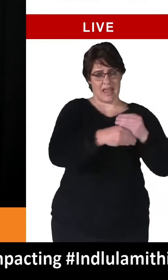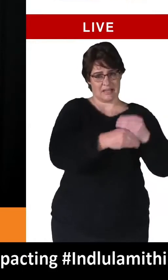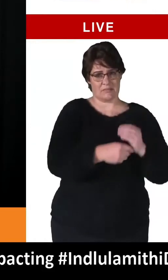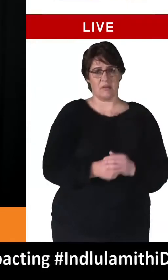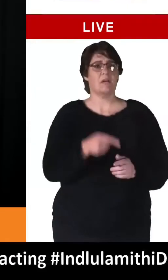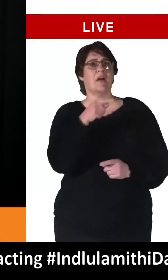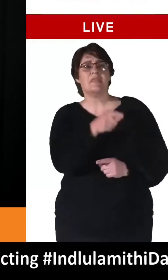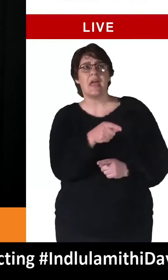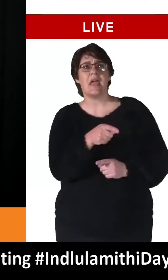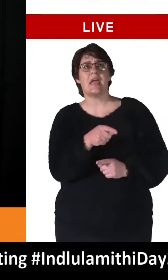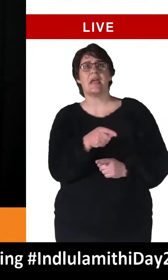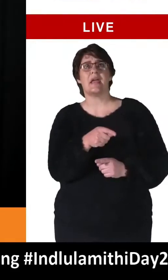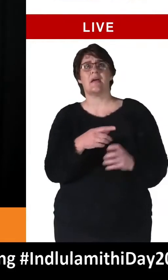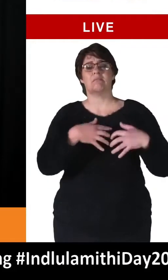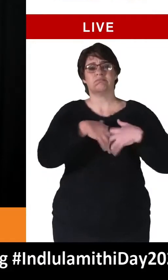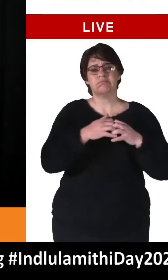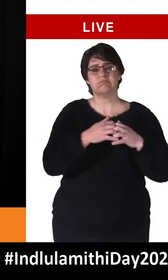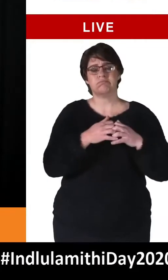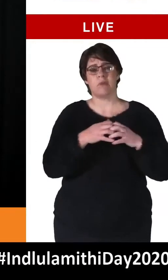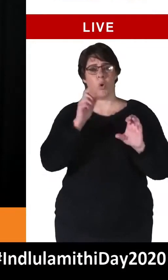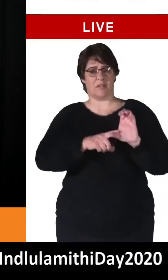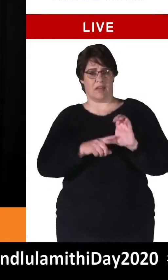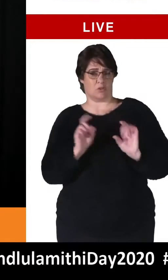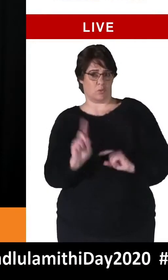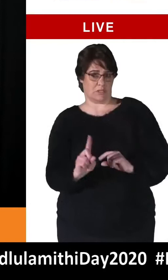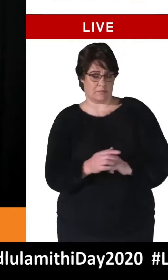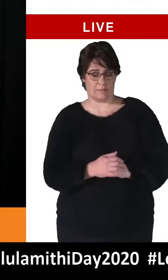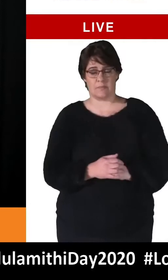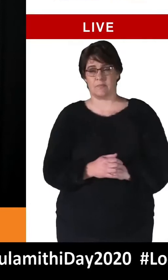generate the following quantification.